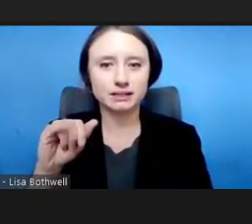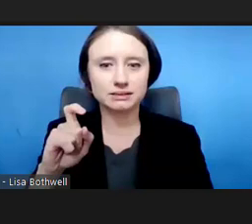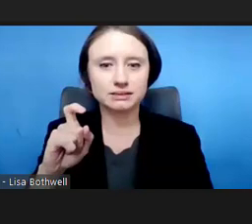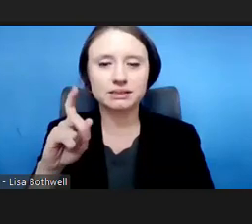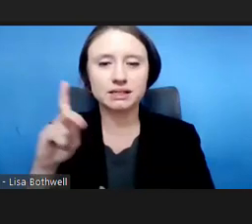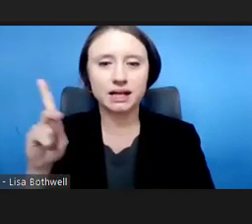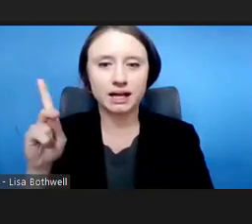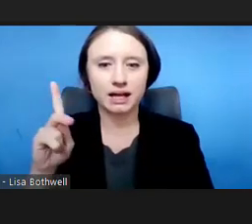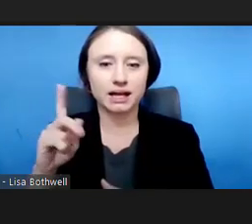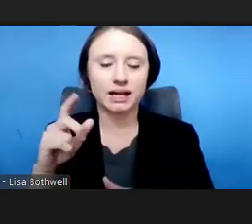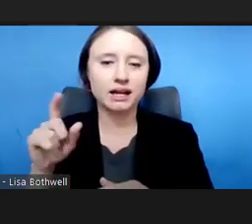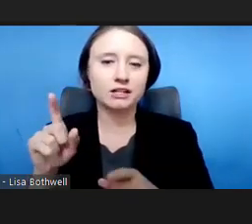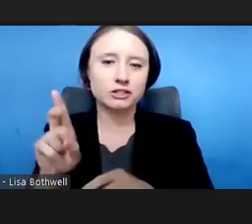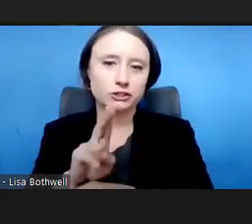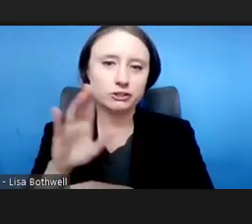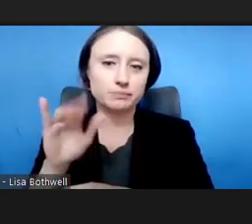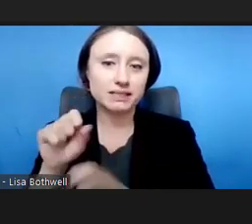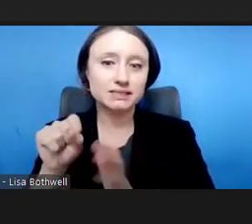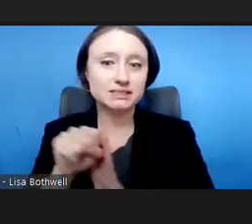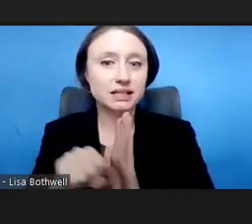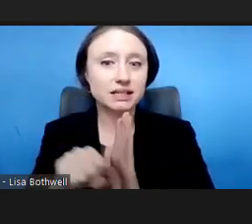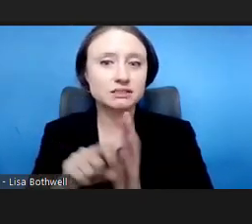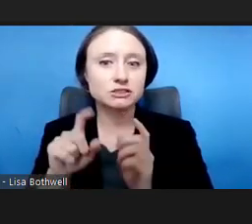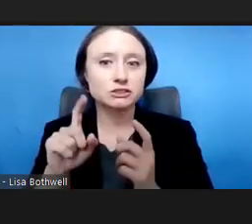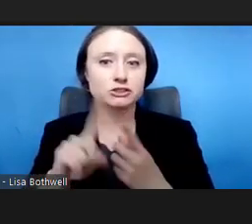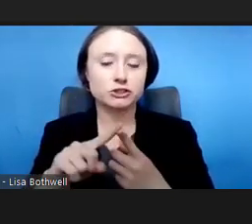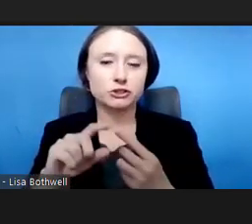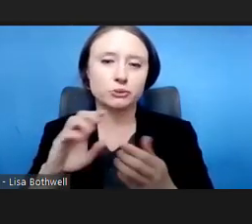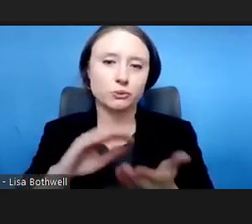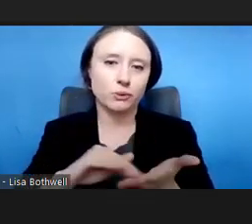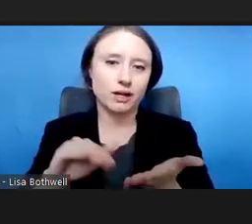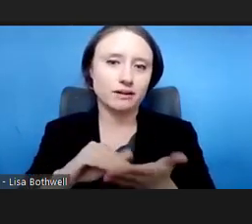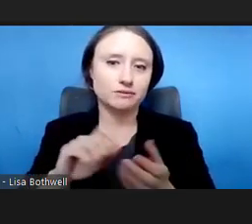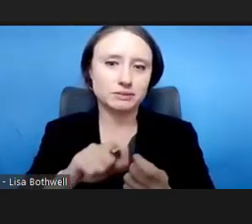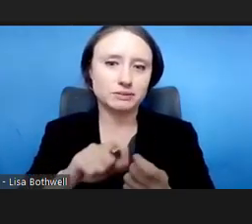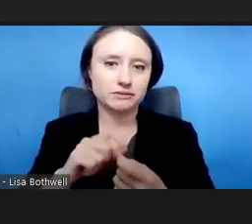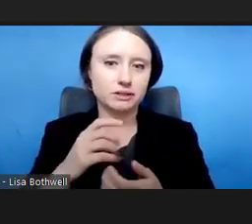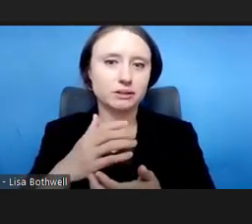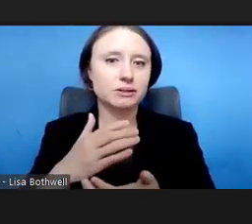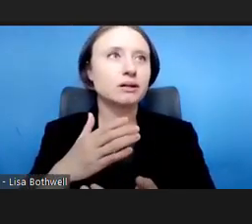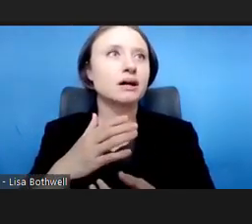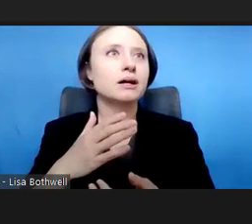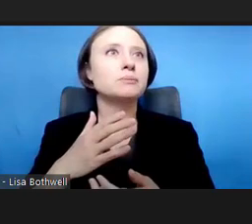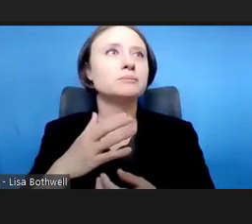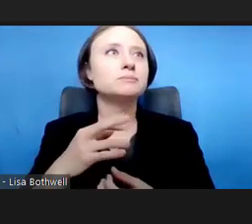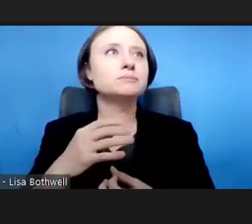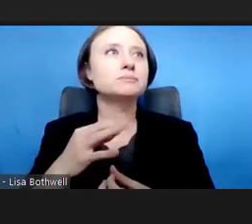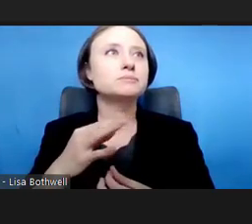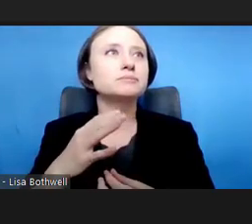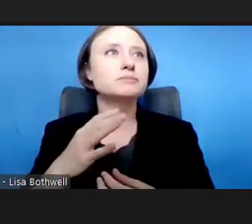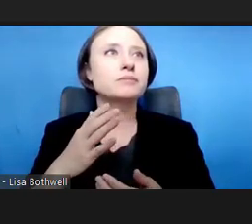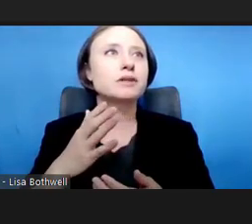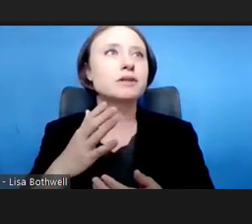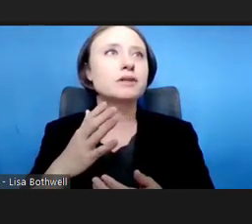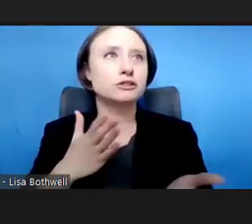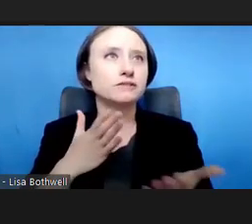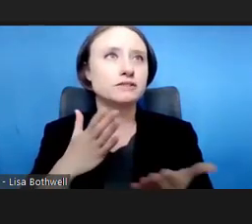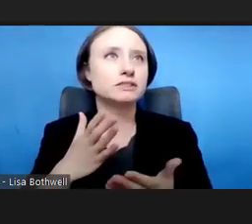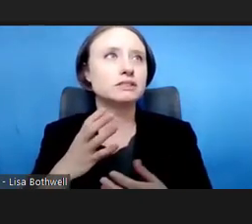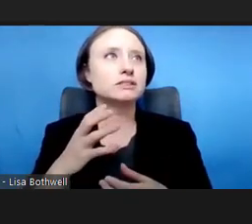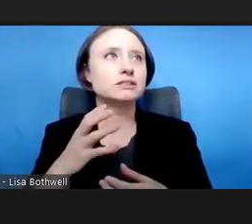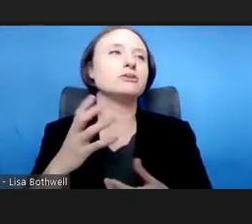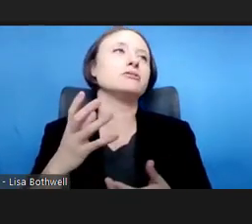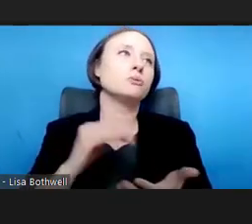last year, we had Appendix K waivers, which were being used by the states to waive specific